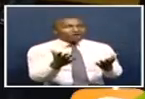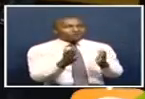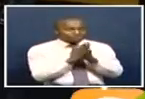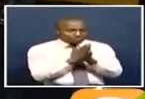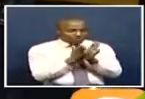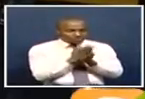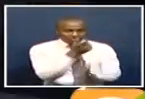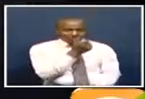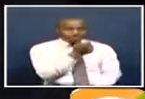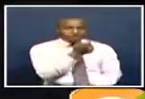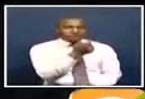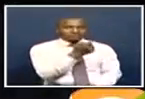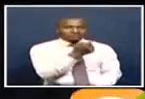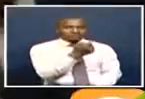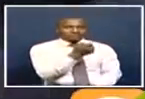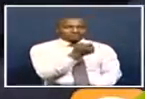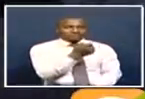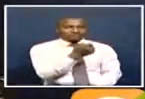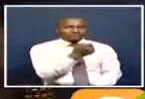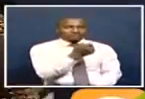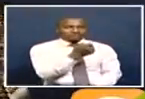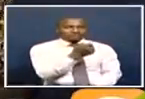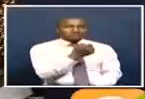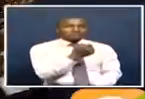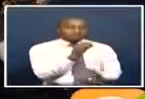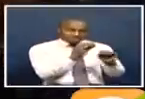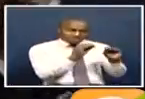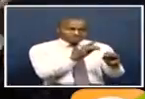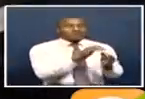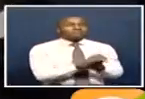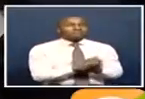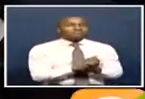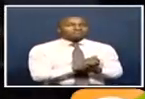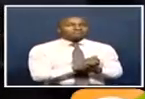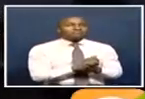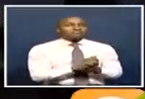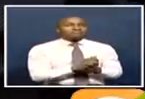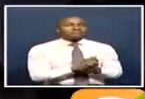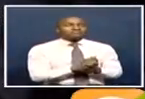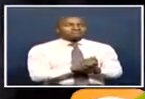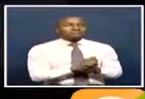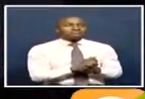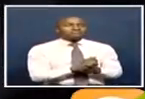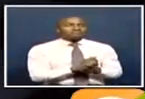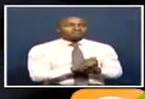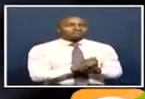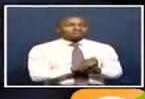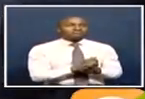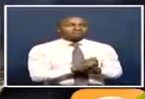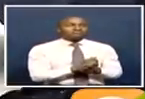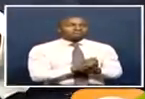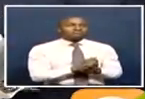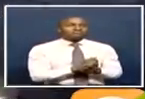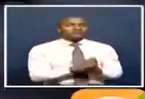this whole rosary. So you be what? And teach them catechism. No, I will be an elder of the church. I will not be a father. I will